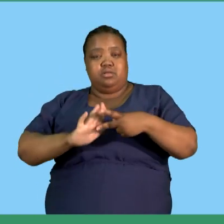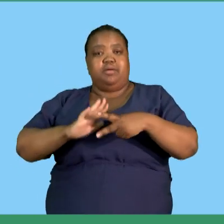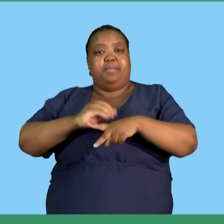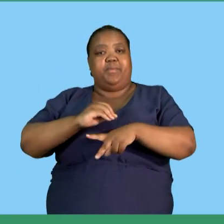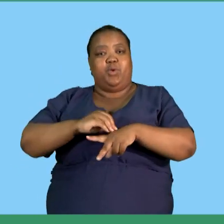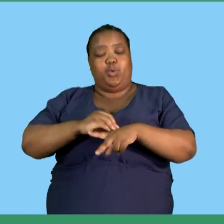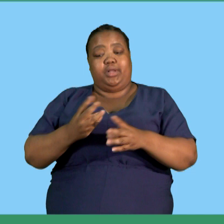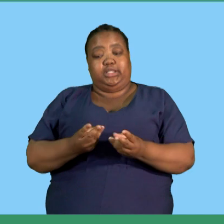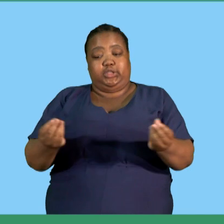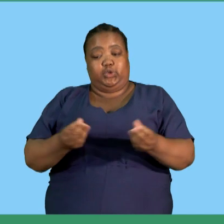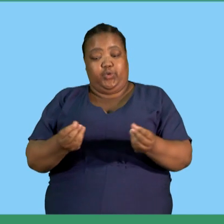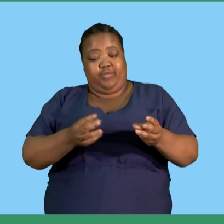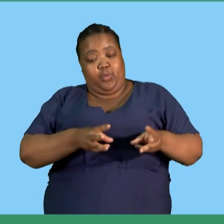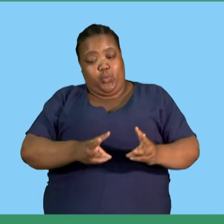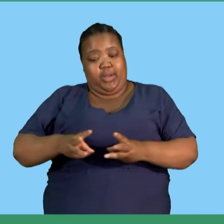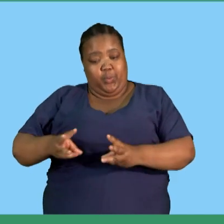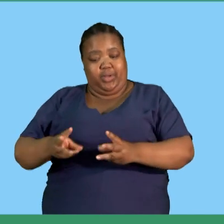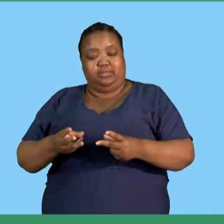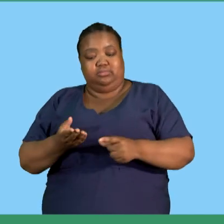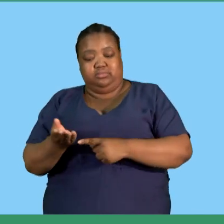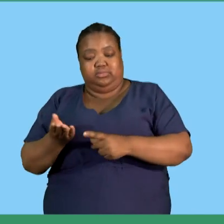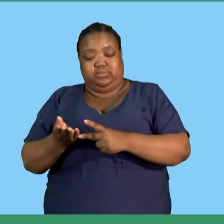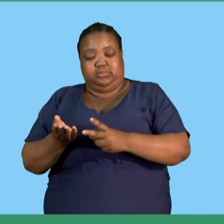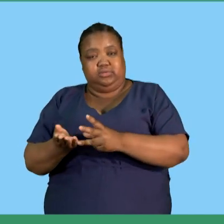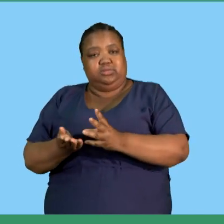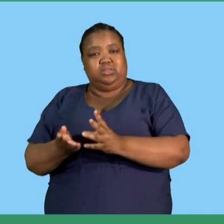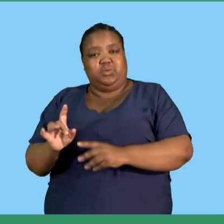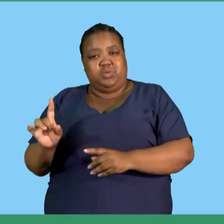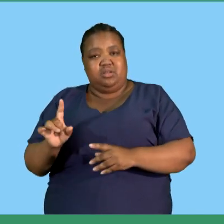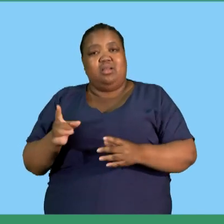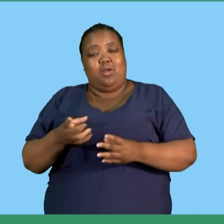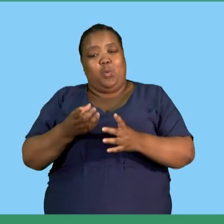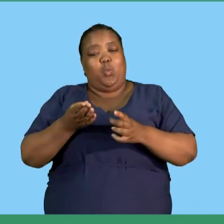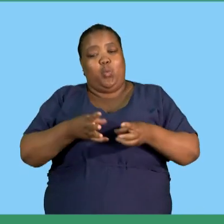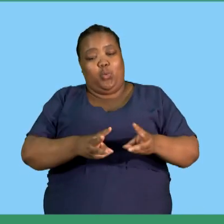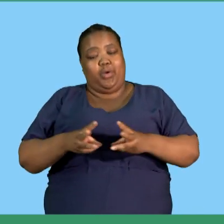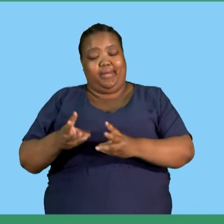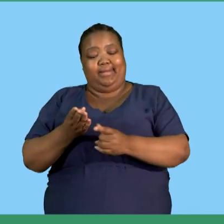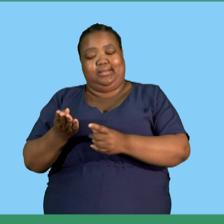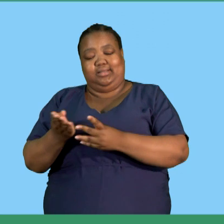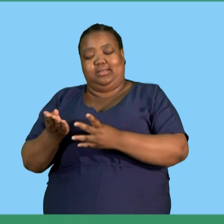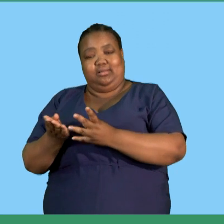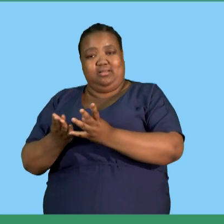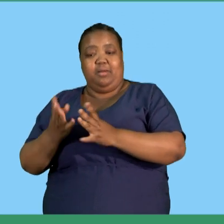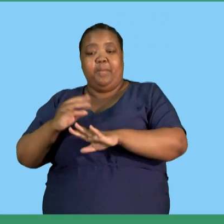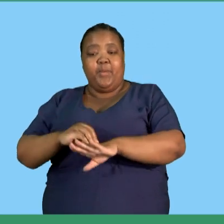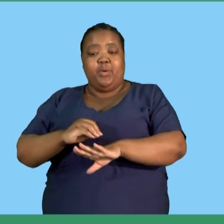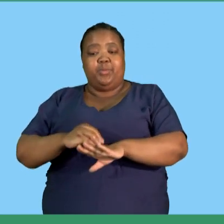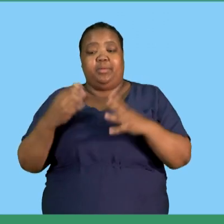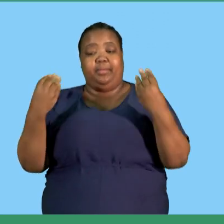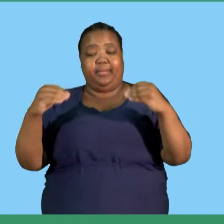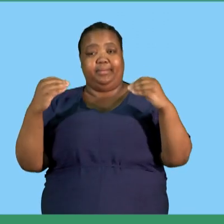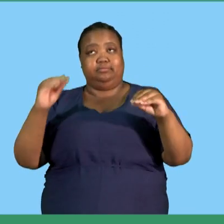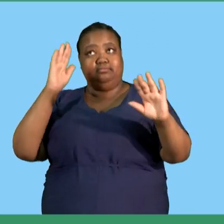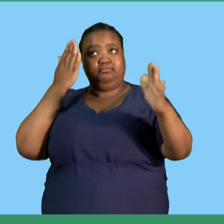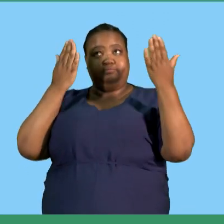Whereas problem solving technique, it is a method that is used to solve complex business